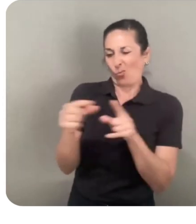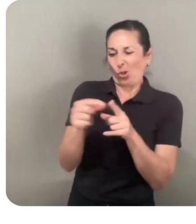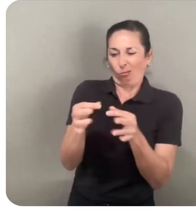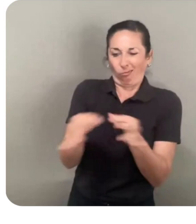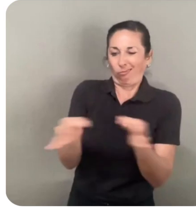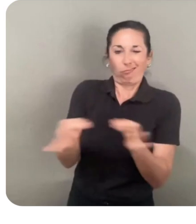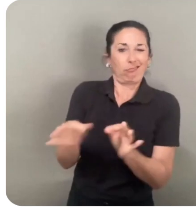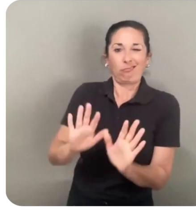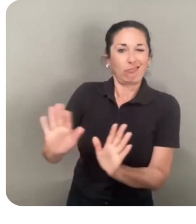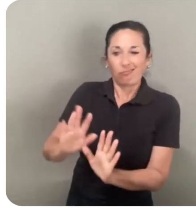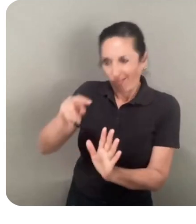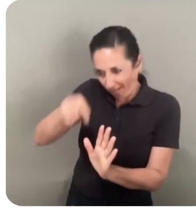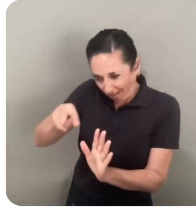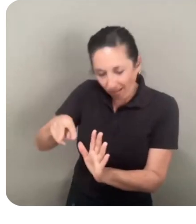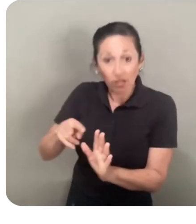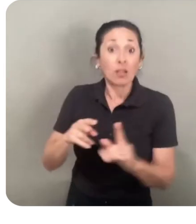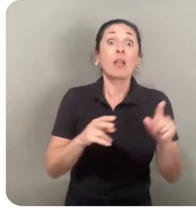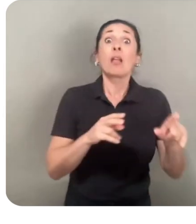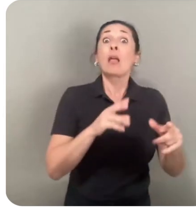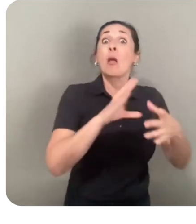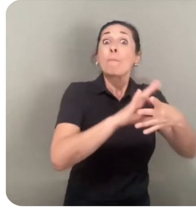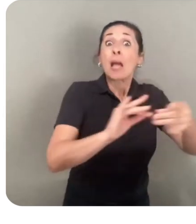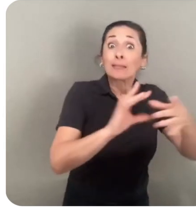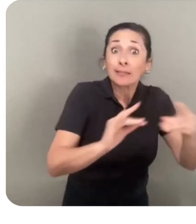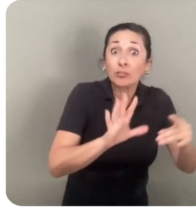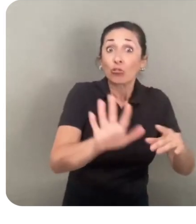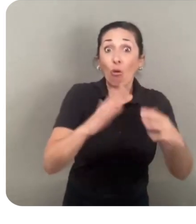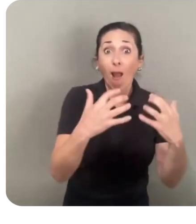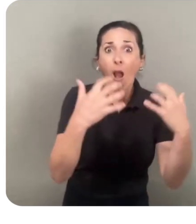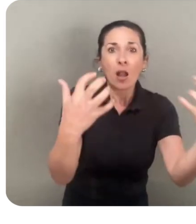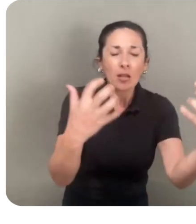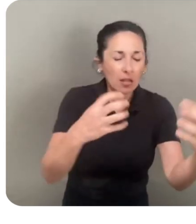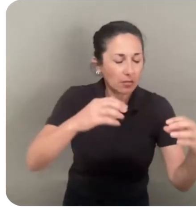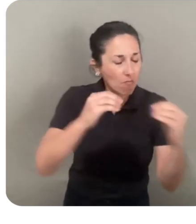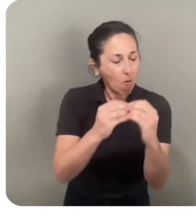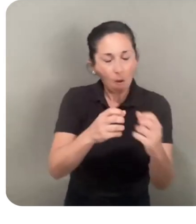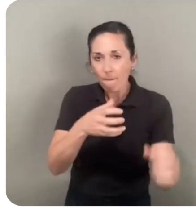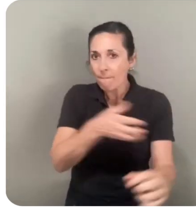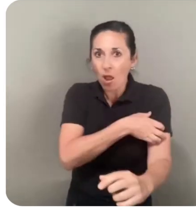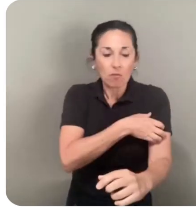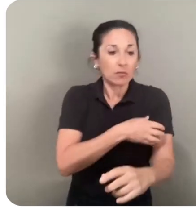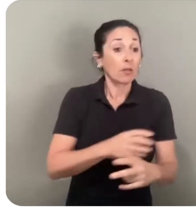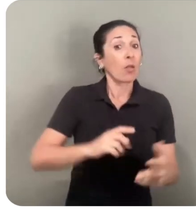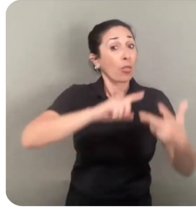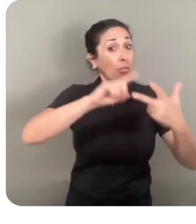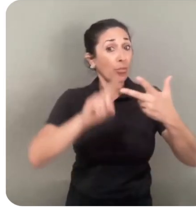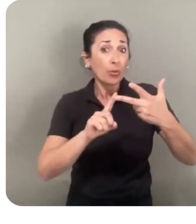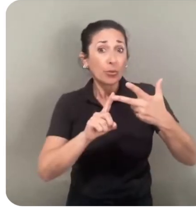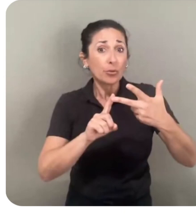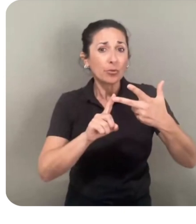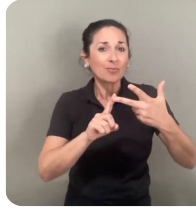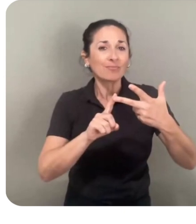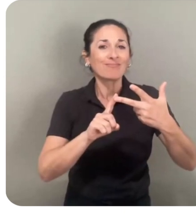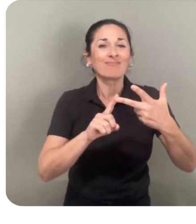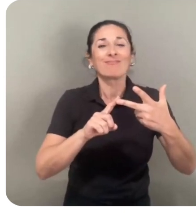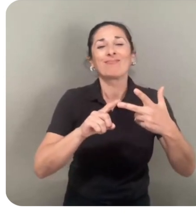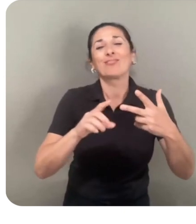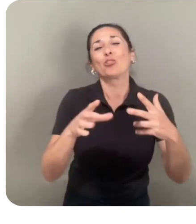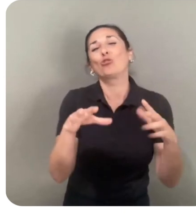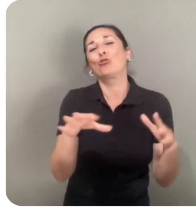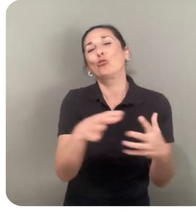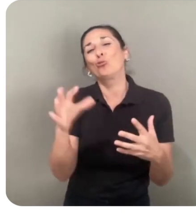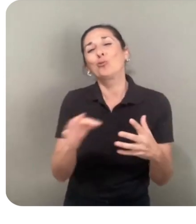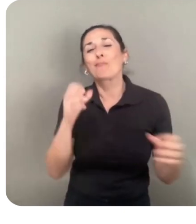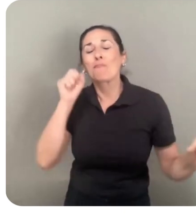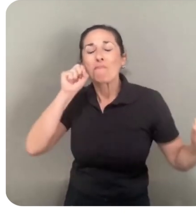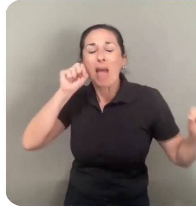the friction between your message and your audience. And the third, choose magic. You